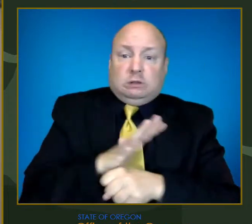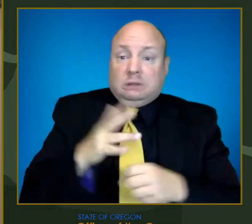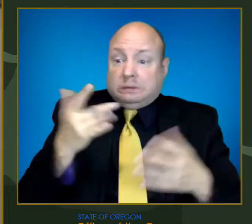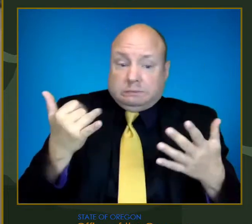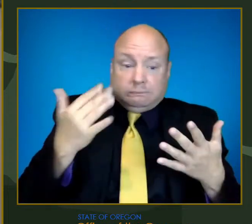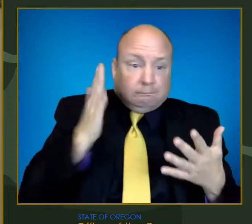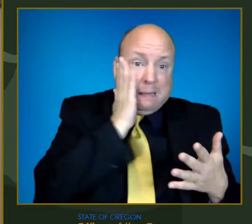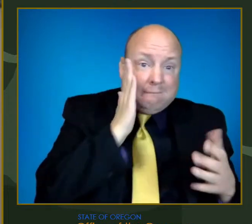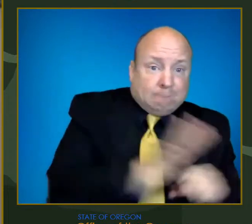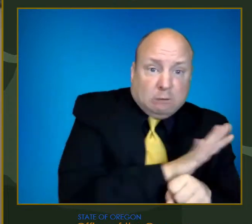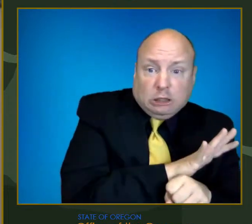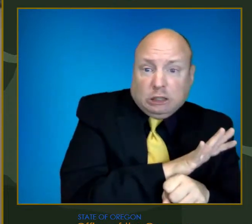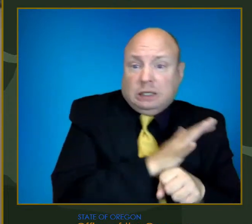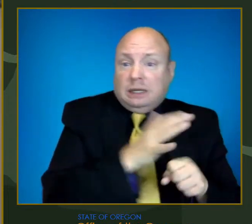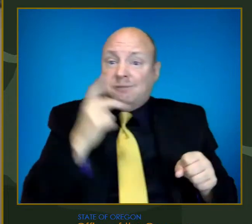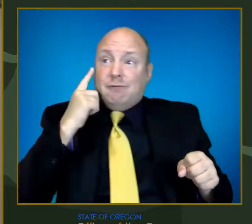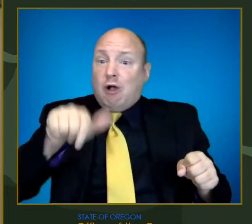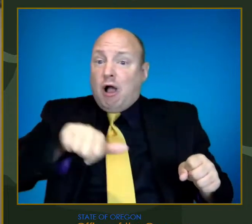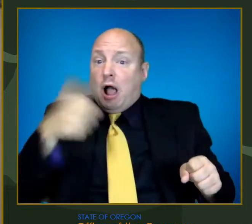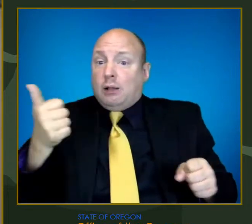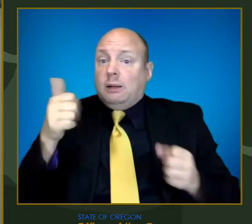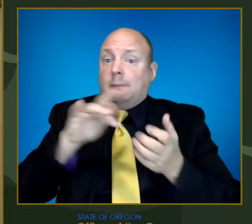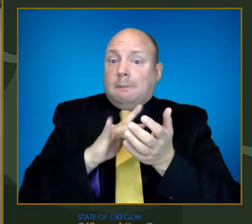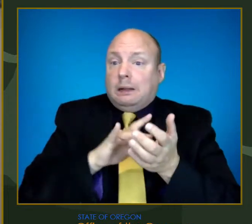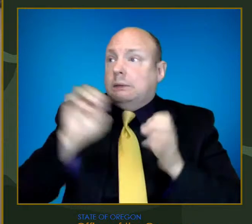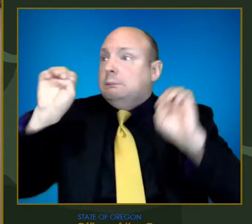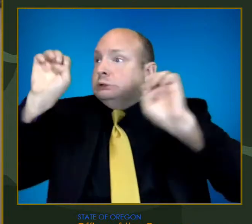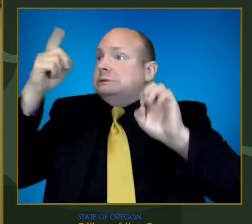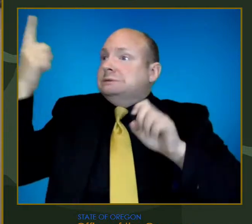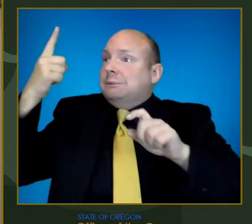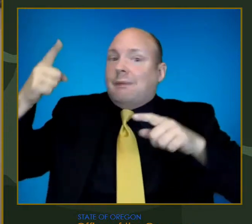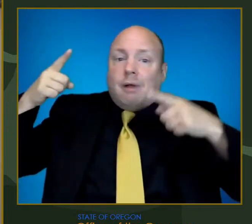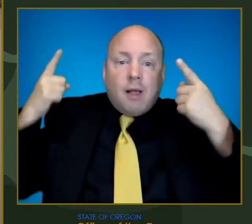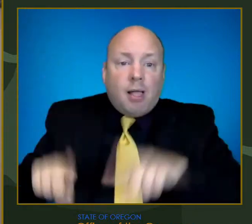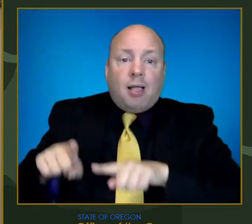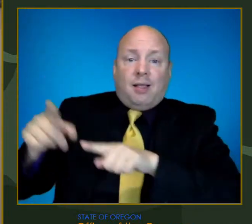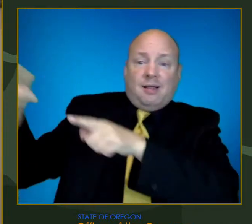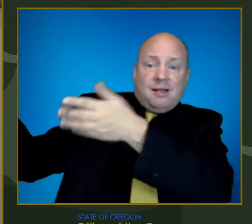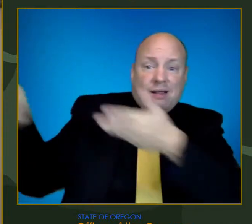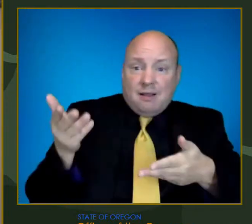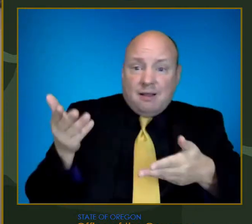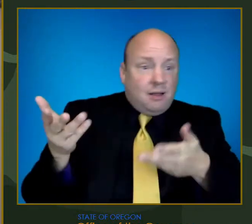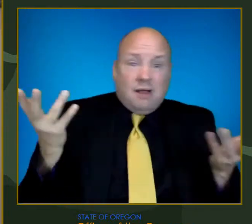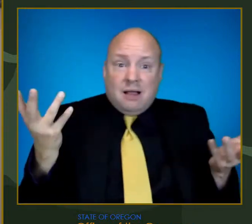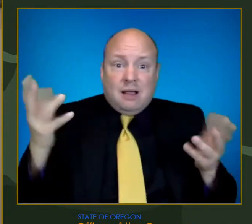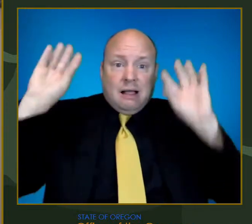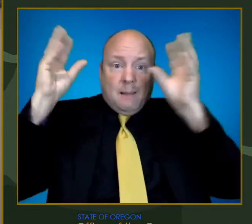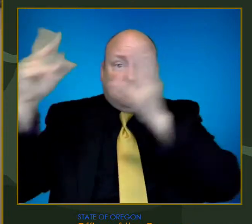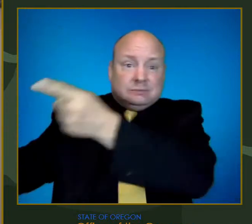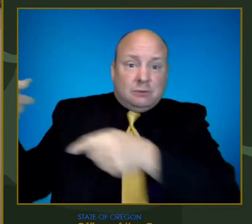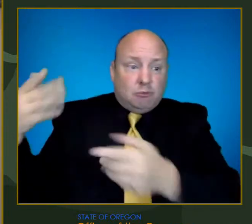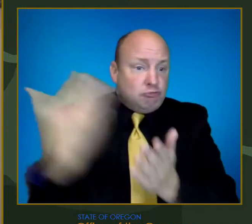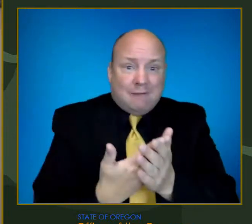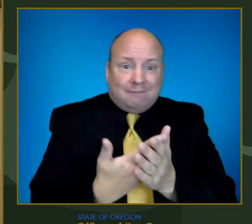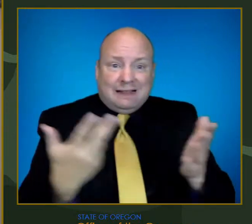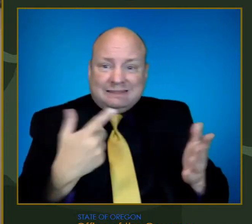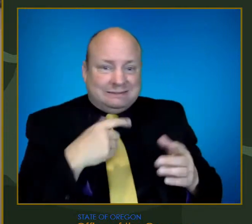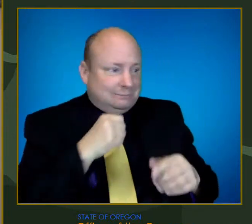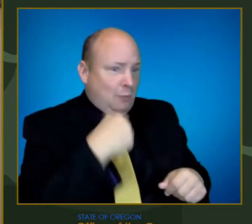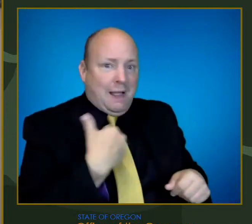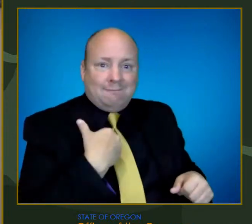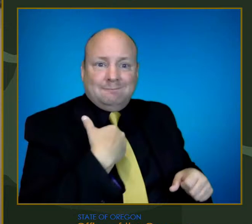unexpected medical emergency. When ambulances have nowhere to go, people die preventable